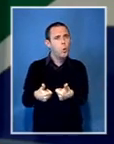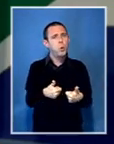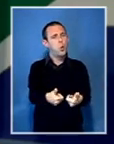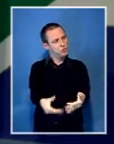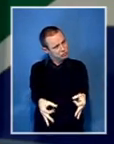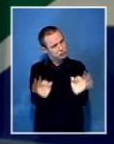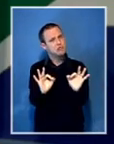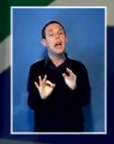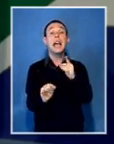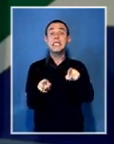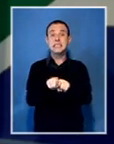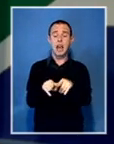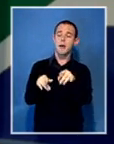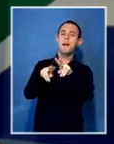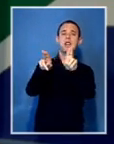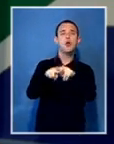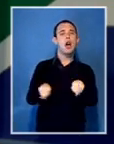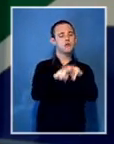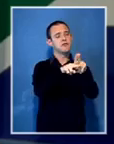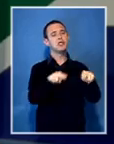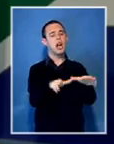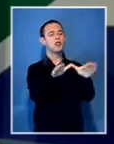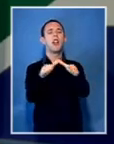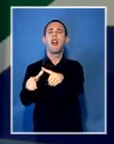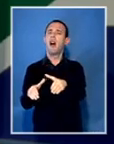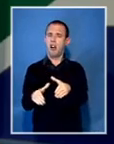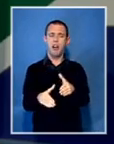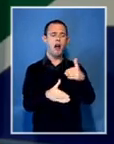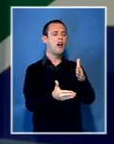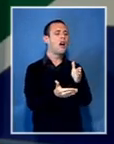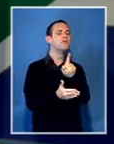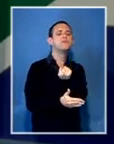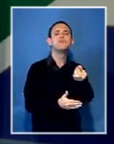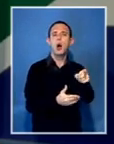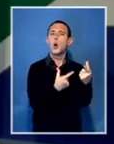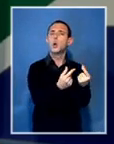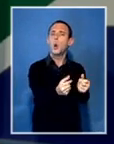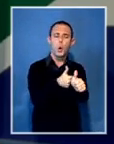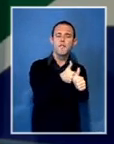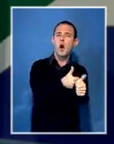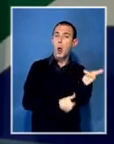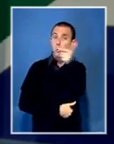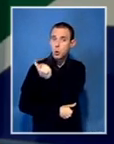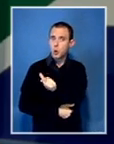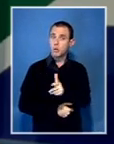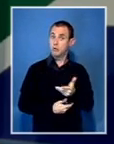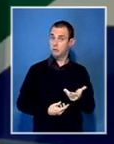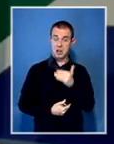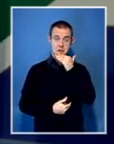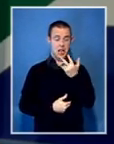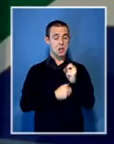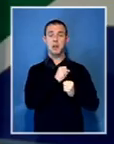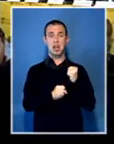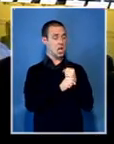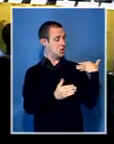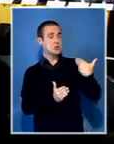our federations. So, yes, for the past 20 years, we've done something. And nobody can turn around and say that for 20 years,